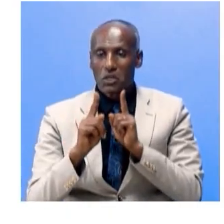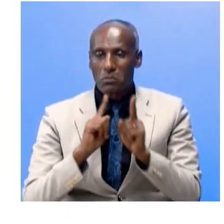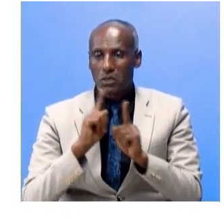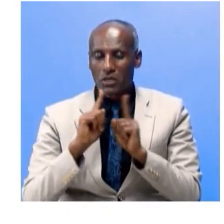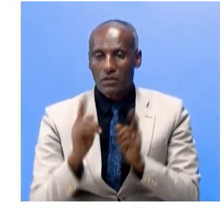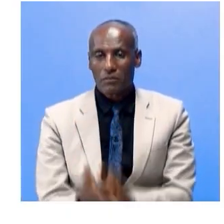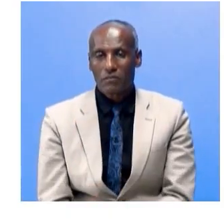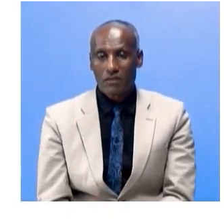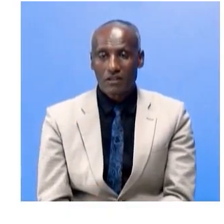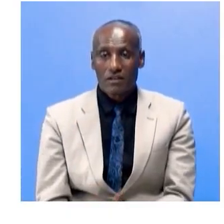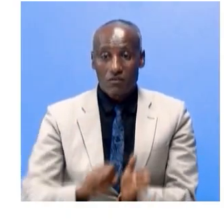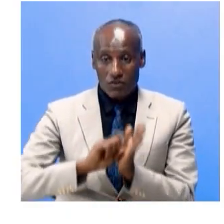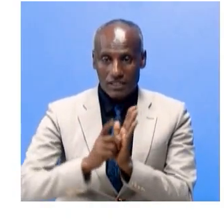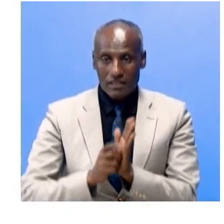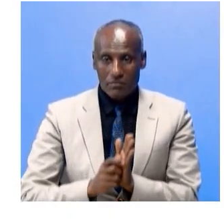I could